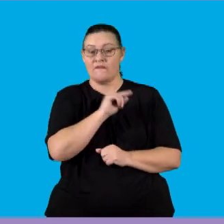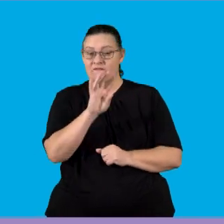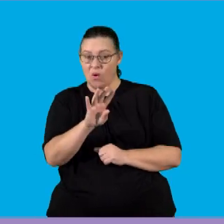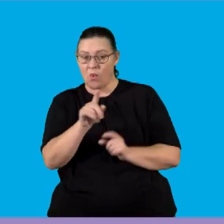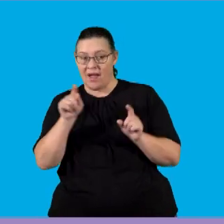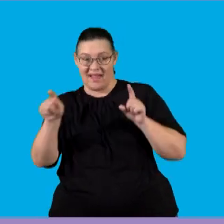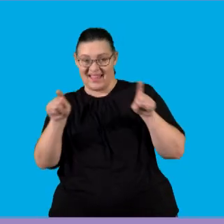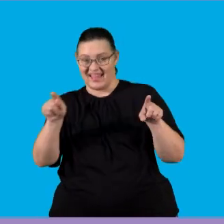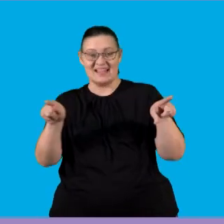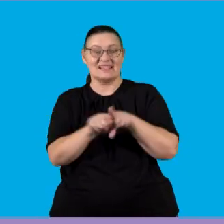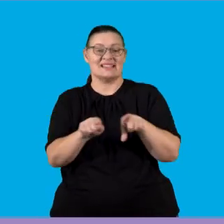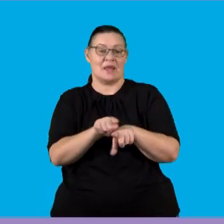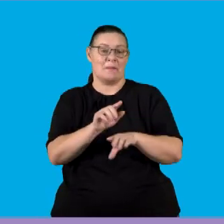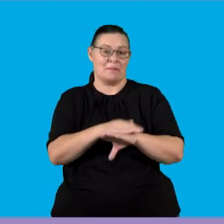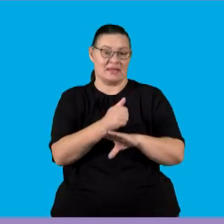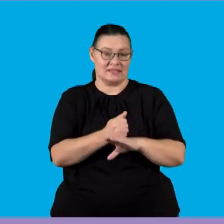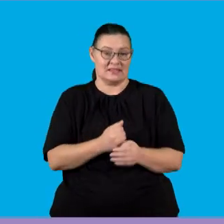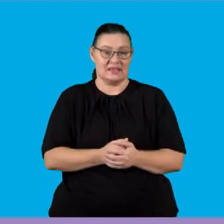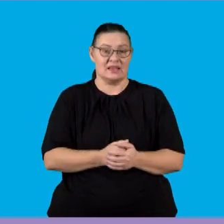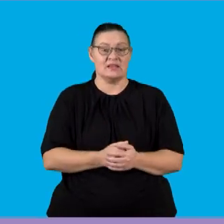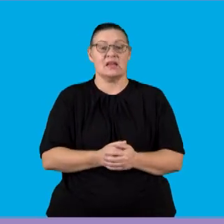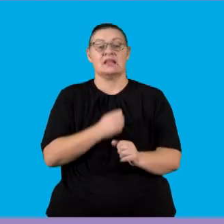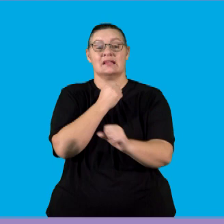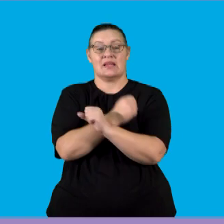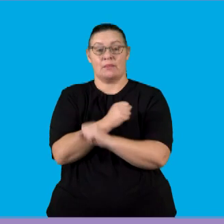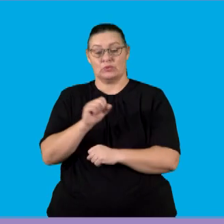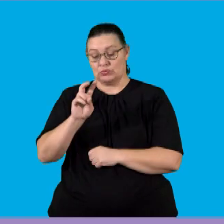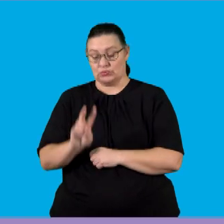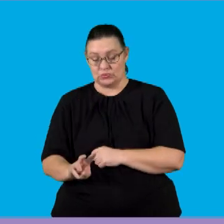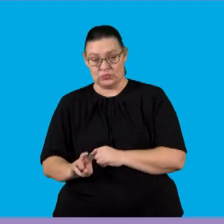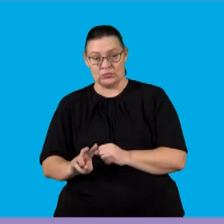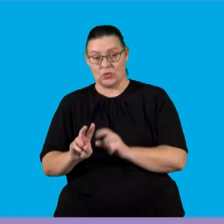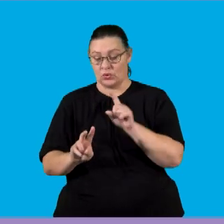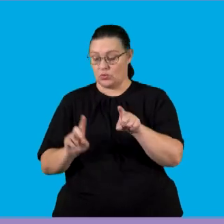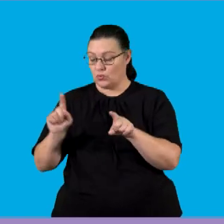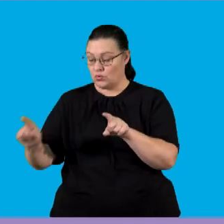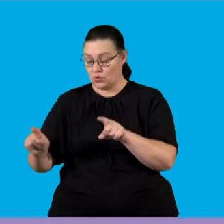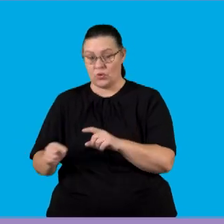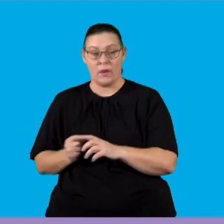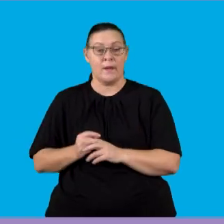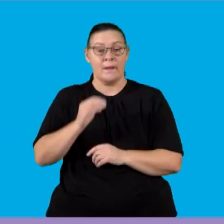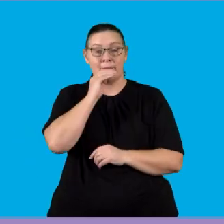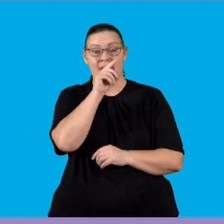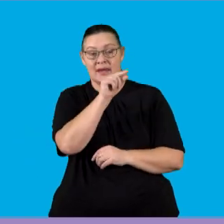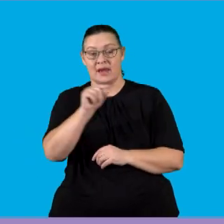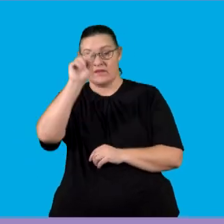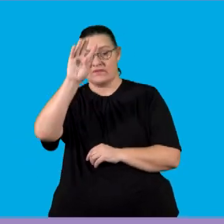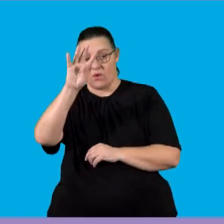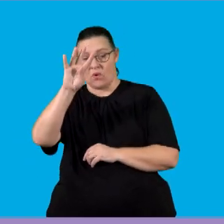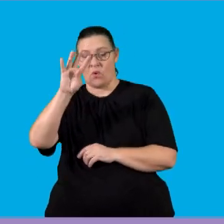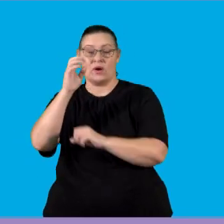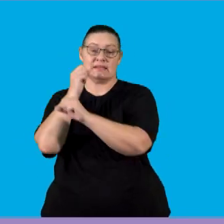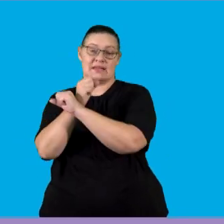4? Because they have the same base. And then we are going to multiply this with a 2, and that is going to be the exponent